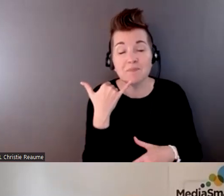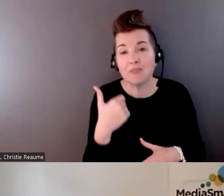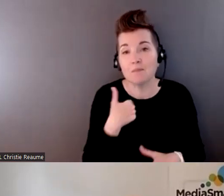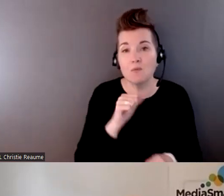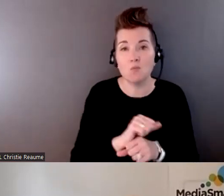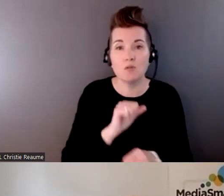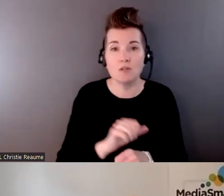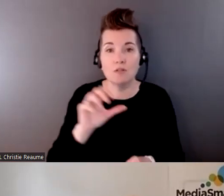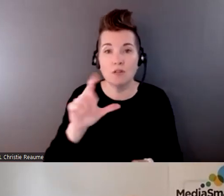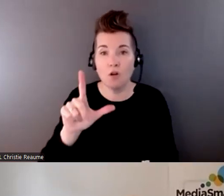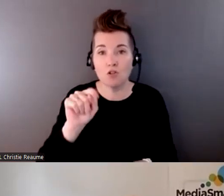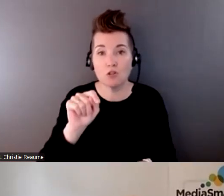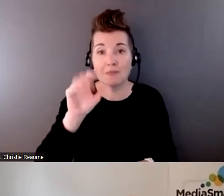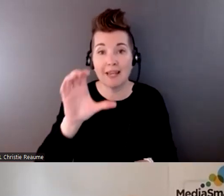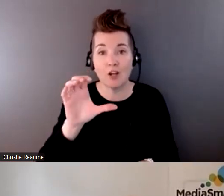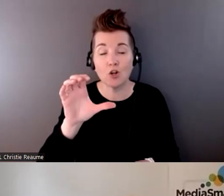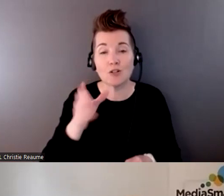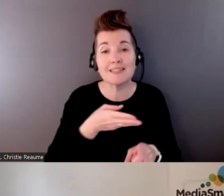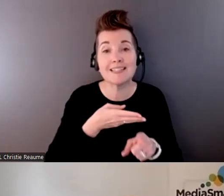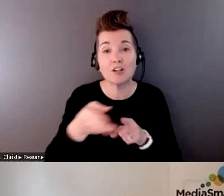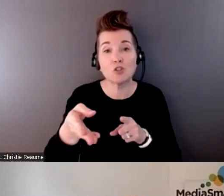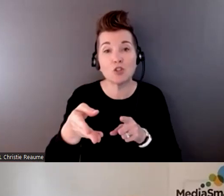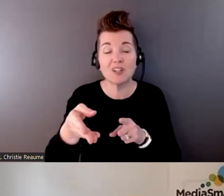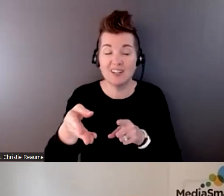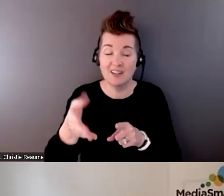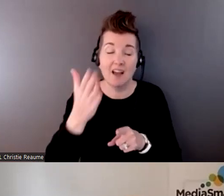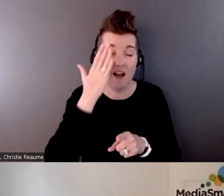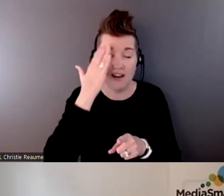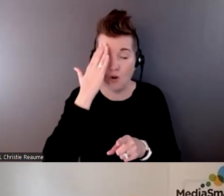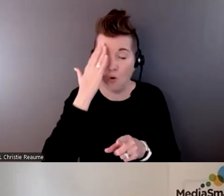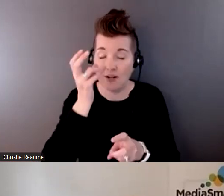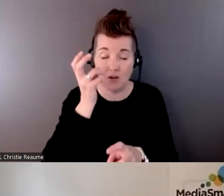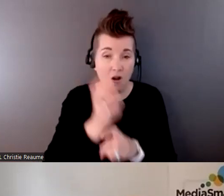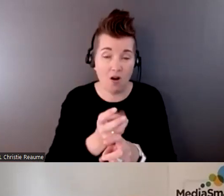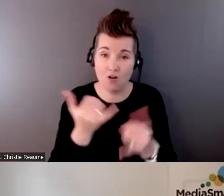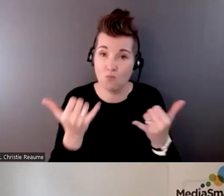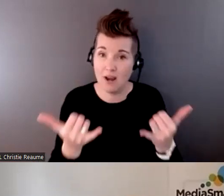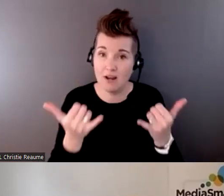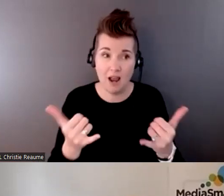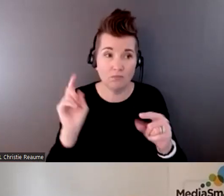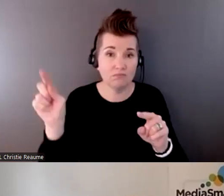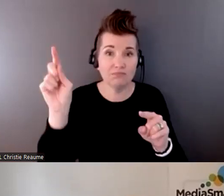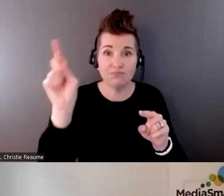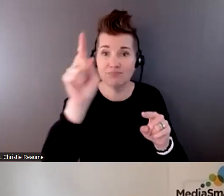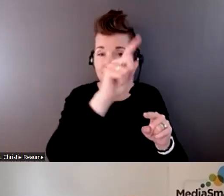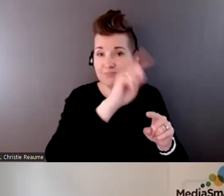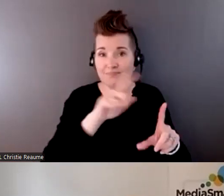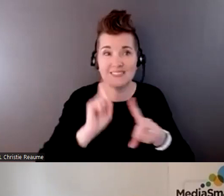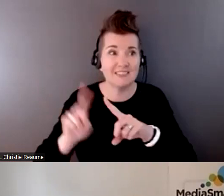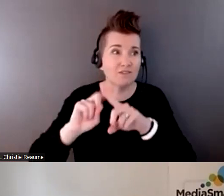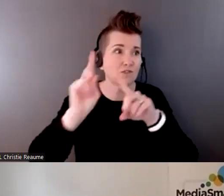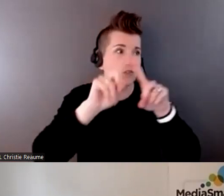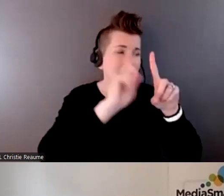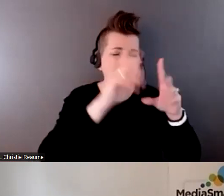sector it's difficult at best with all the stuff out there because of the Avalanche of of